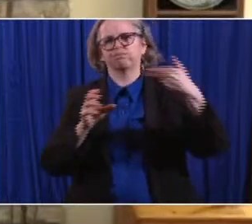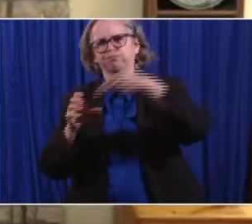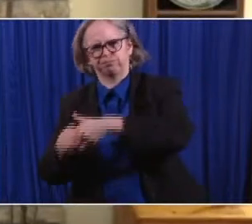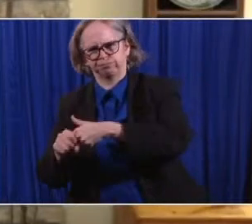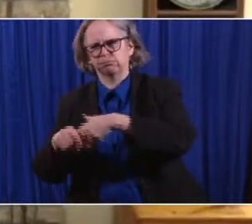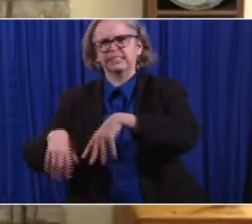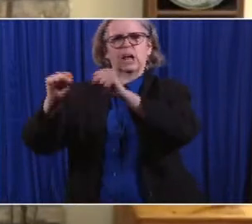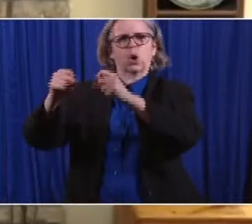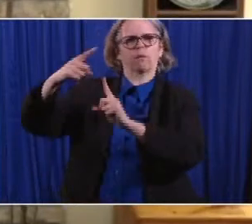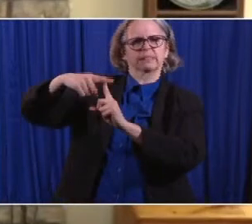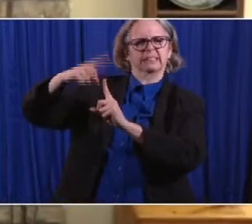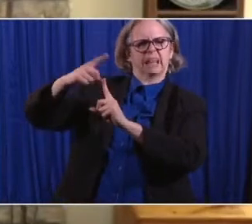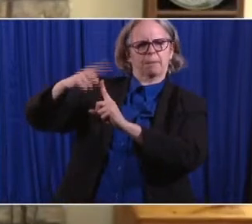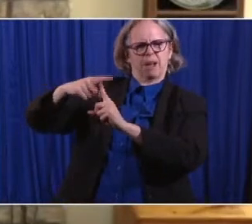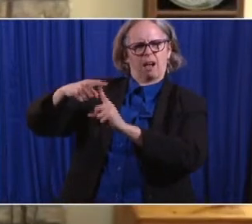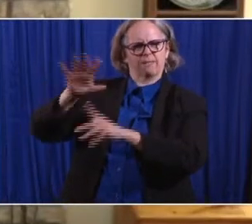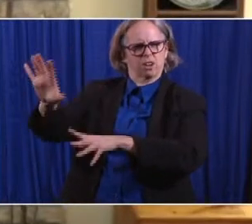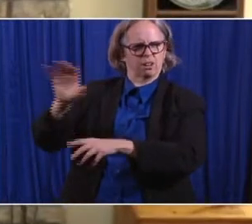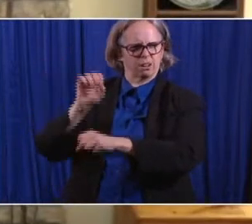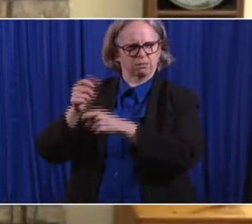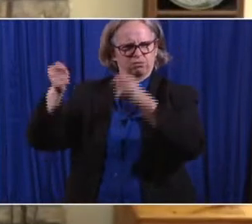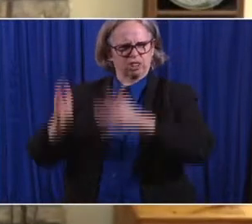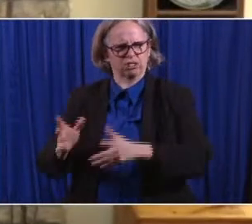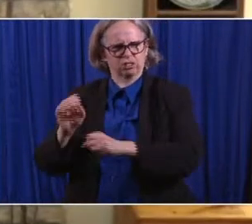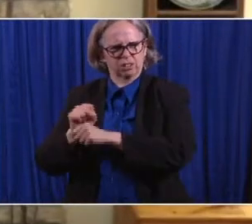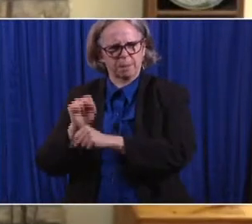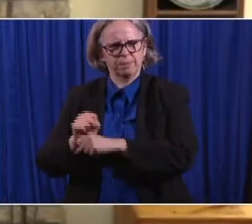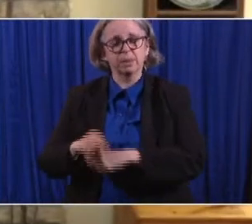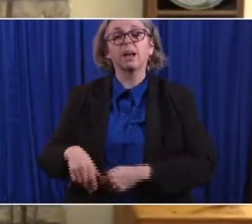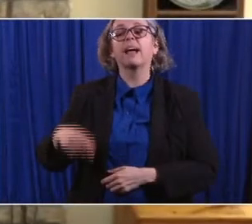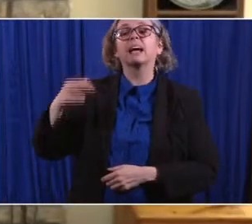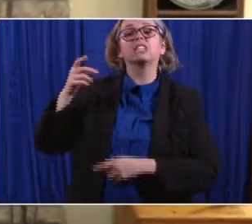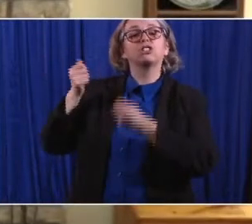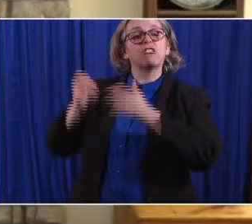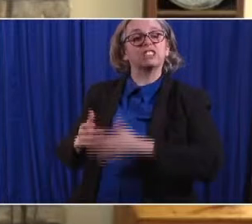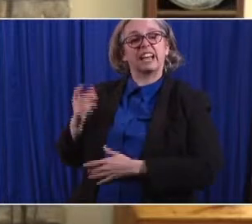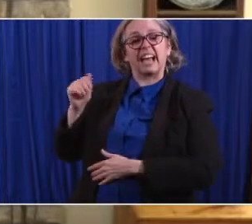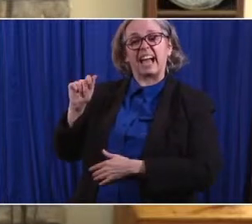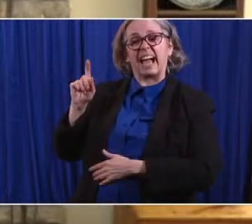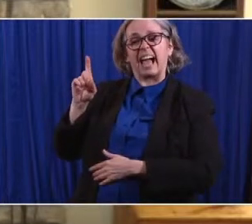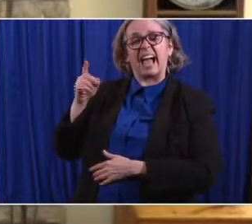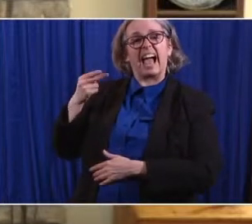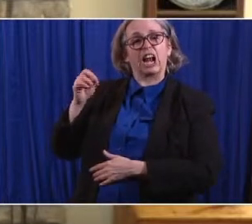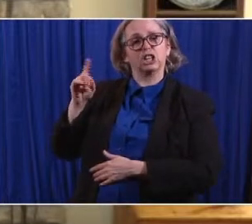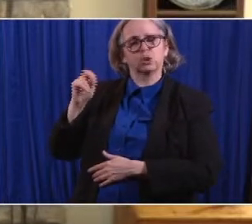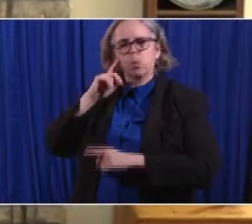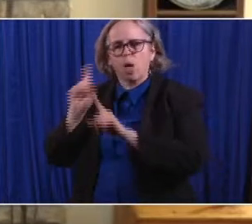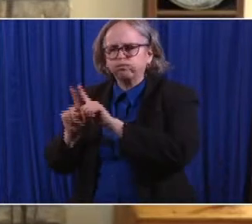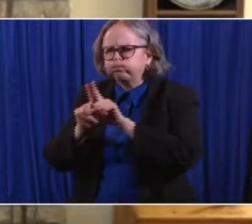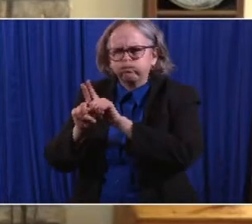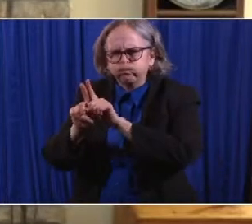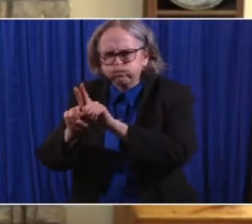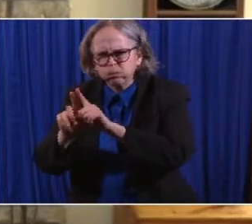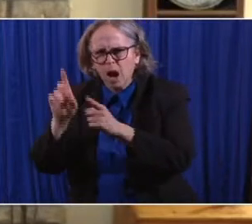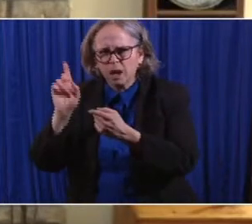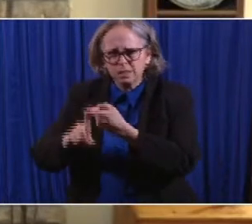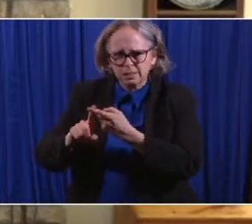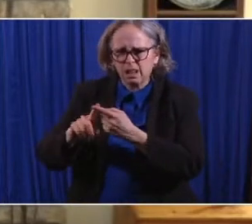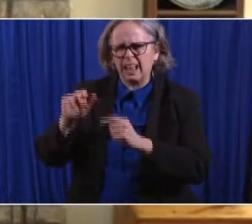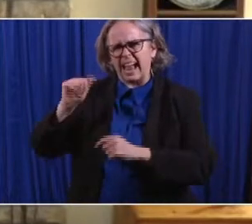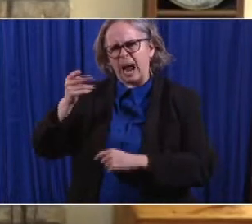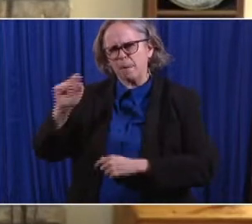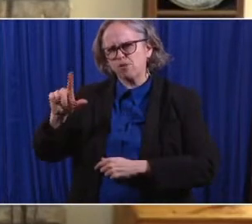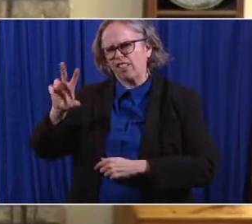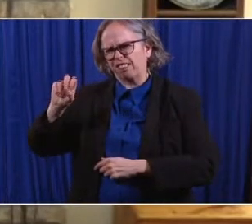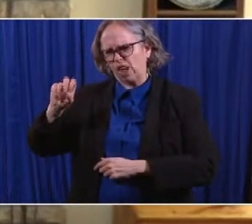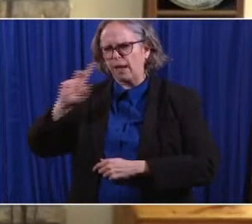April 30th. We will begin a nationwide search for Director Henderson's permanent replacement. Until that